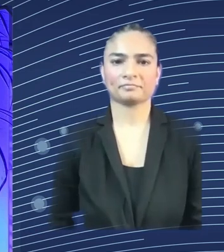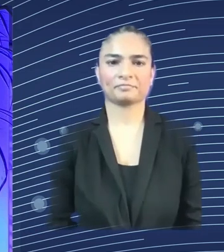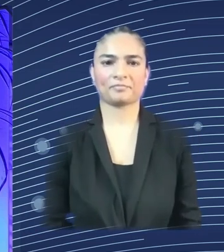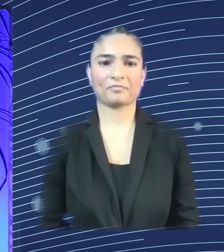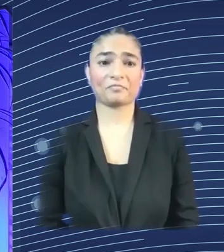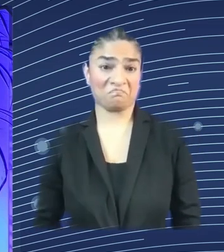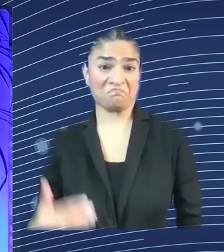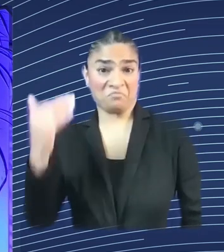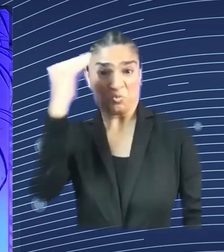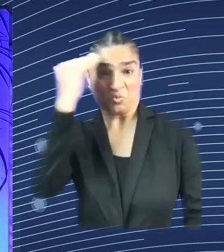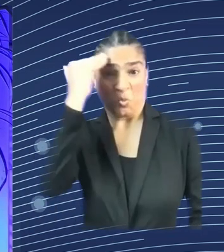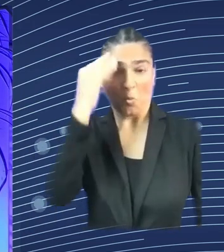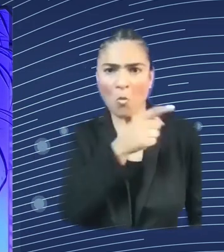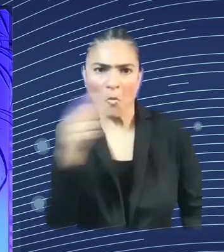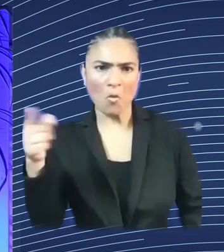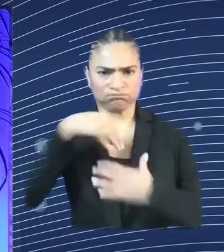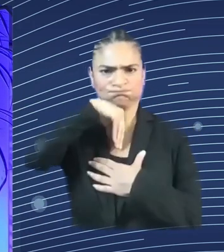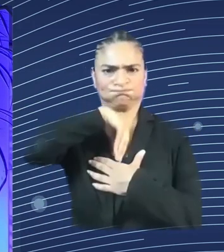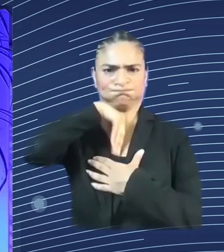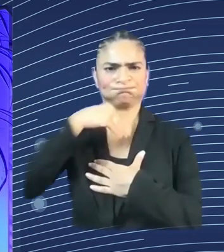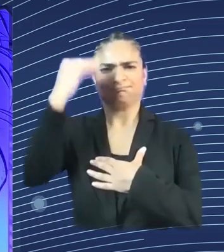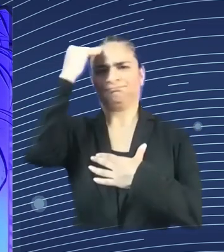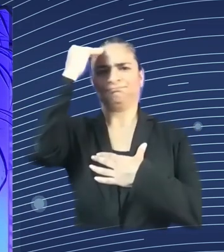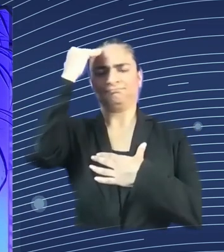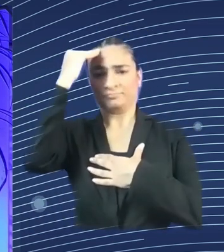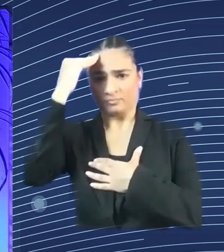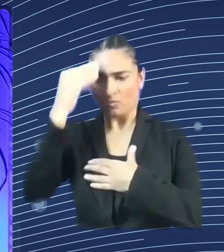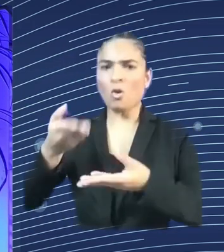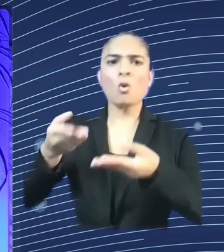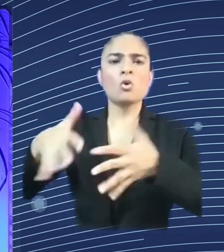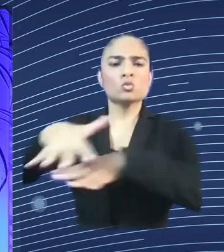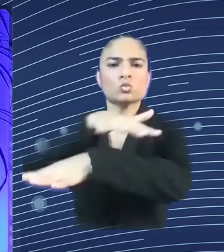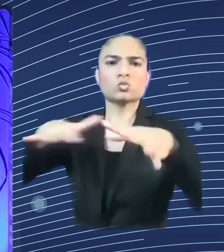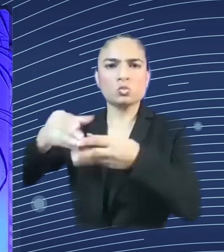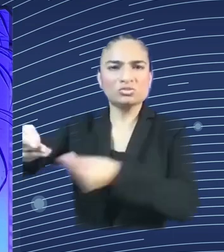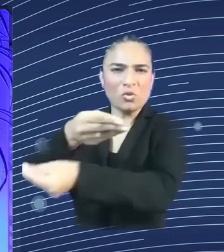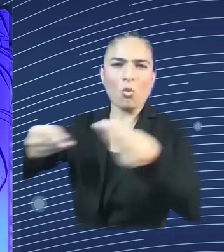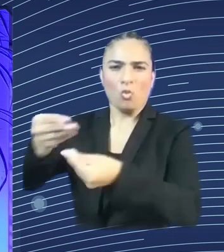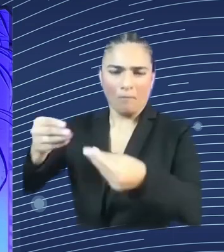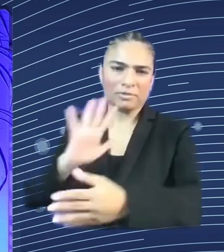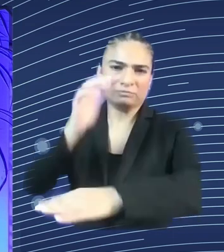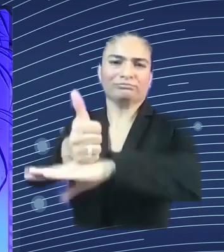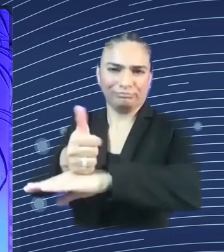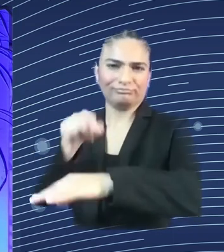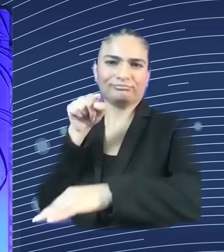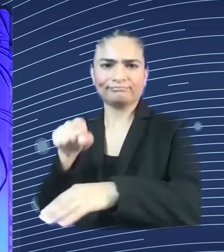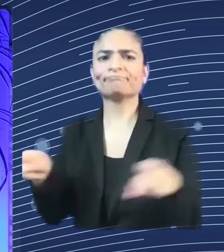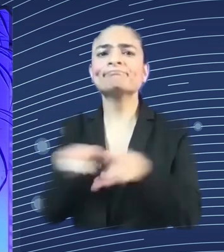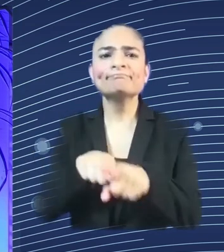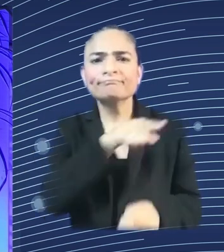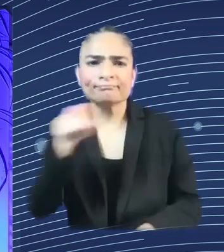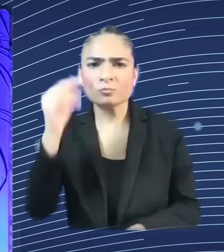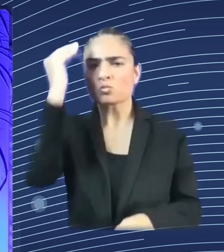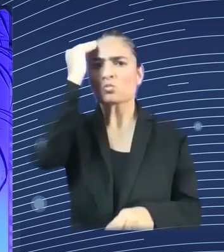by such organizations as Caritas. The European Commission adopted the action plan for the social economy in 2021 with a